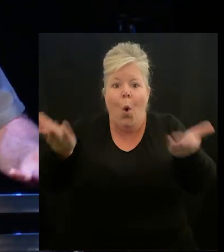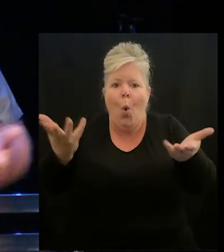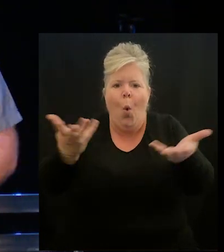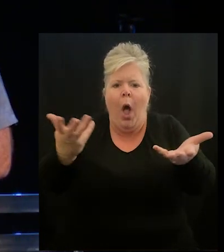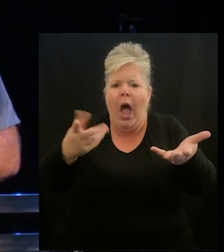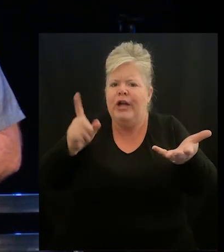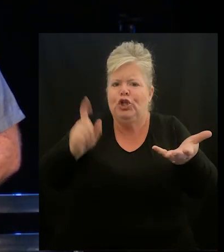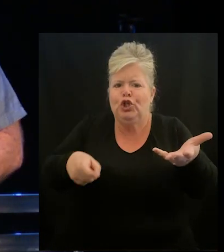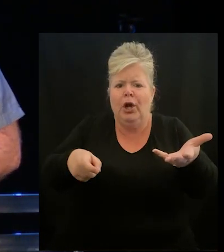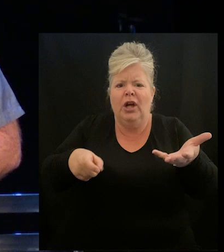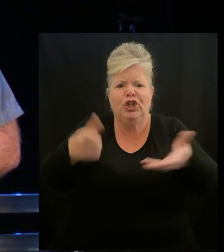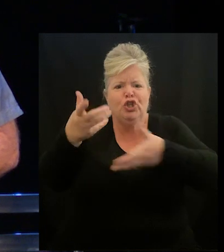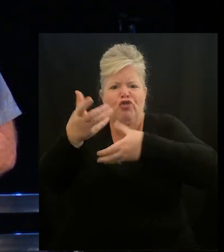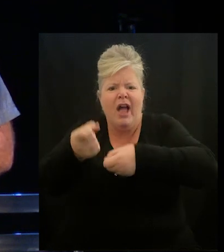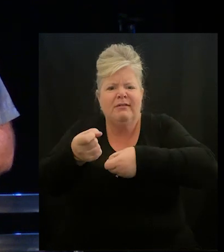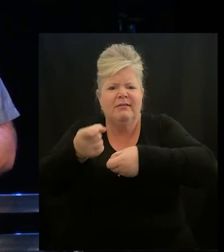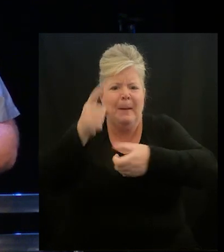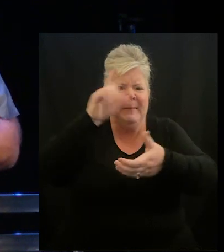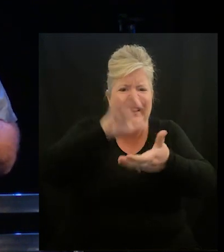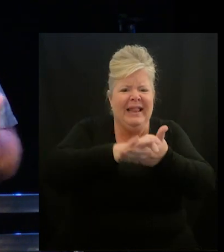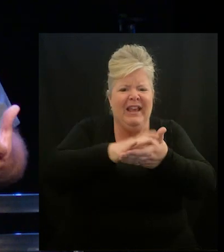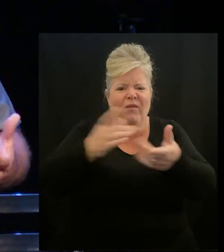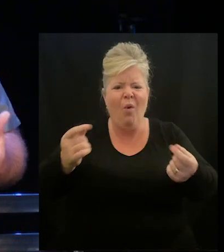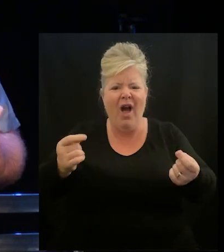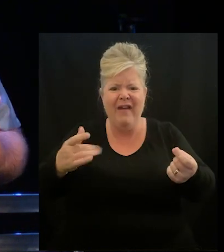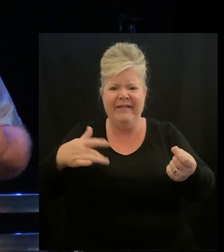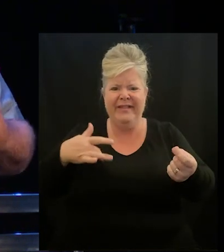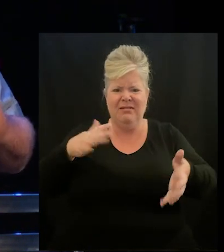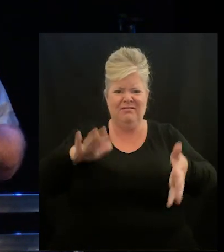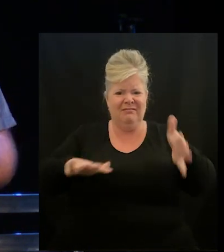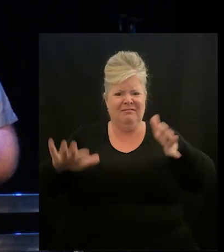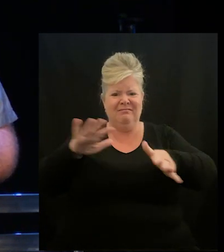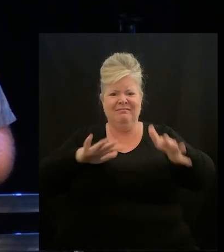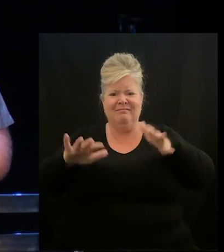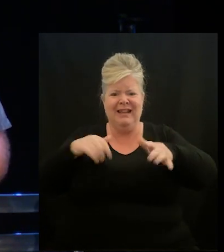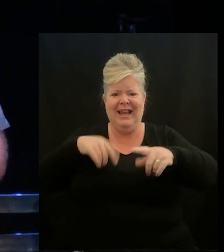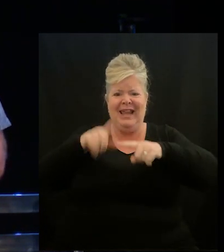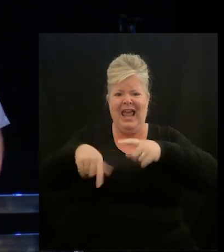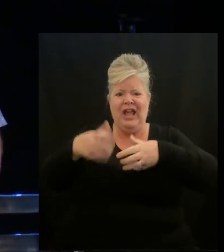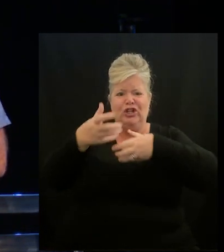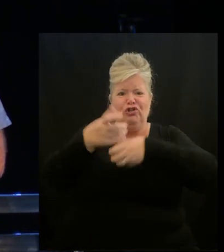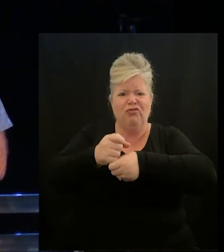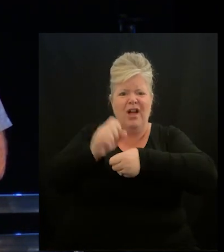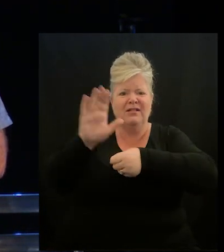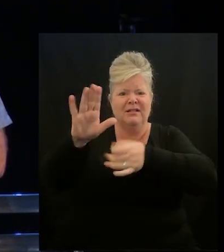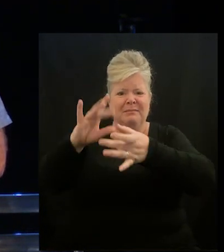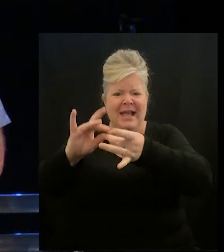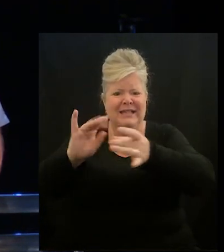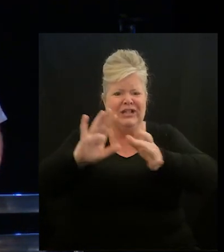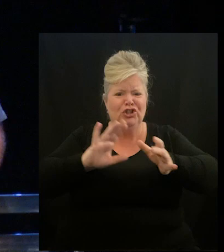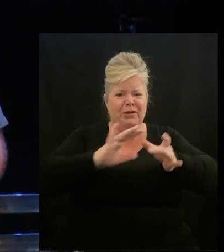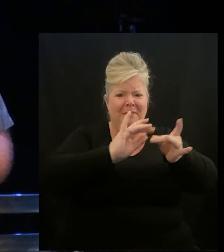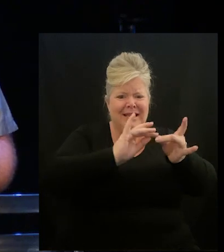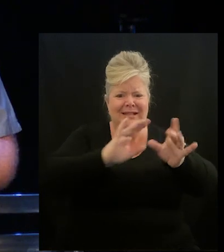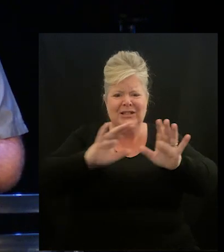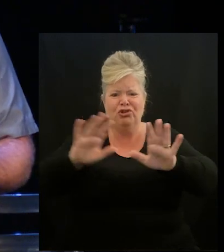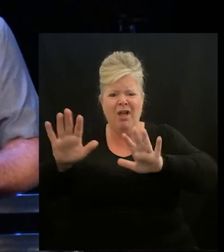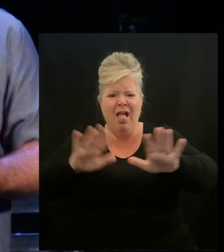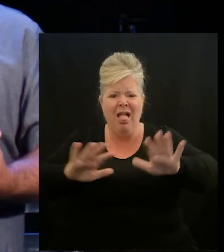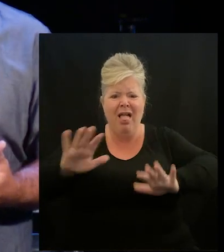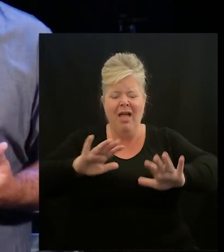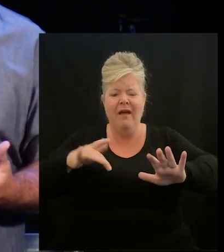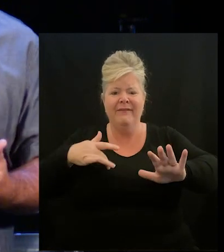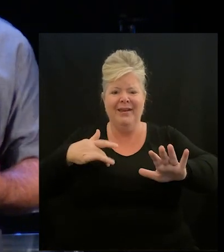what to believe right now. There's this sense of mistrust that's happening. And we find